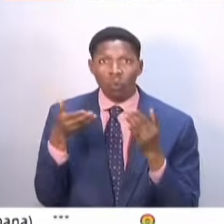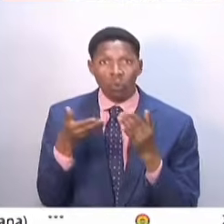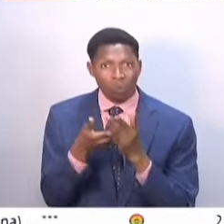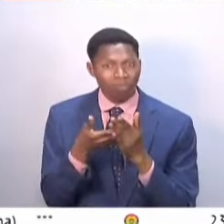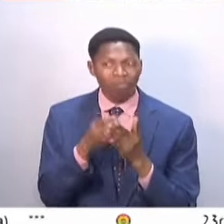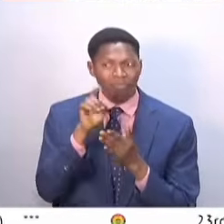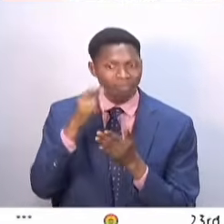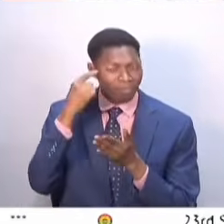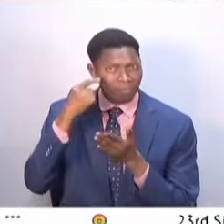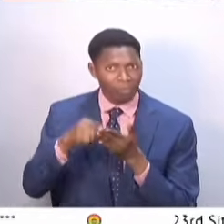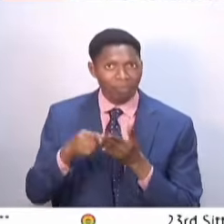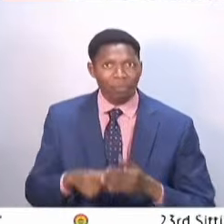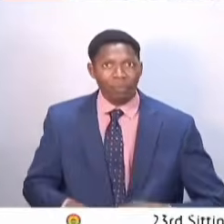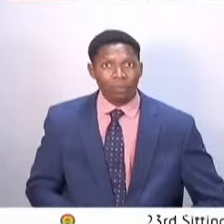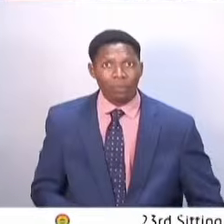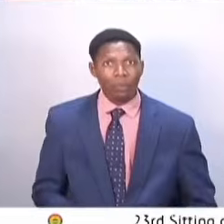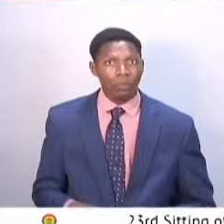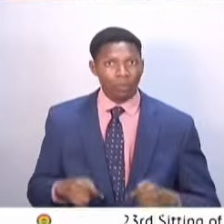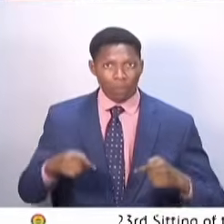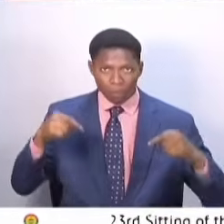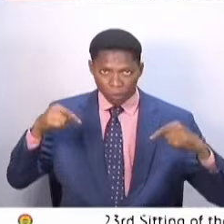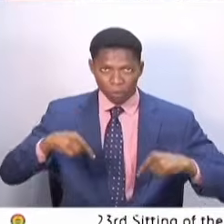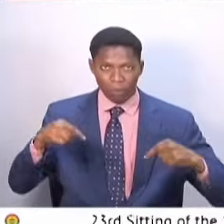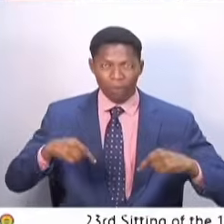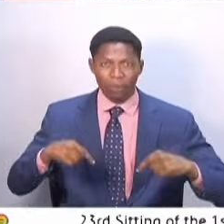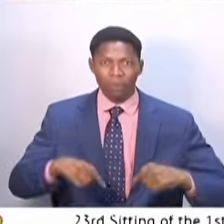will have to be looked at. Mr. Speaker, again, today as we speak,